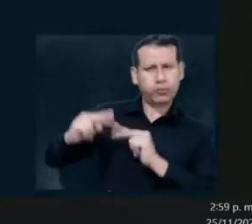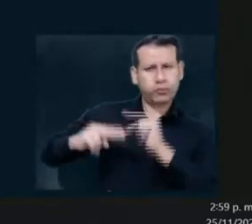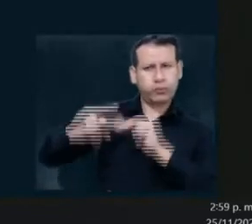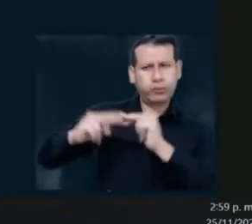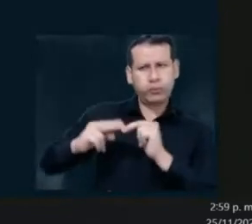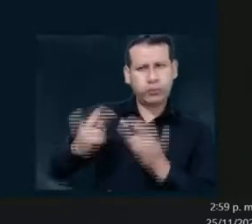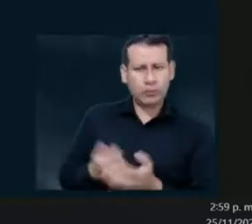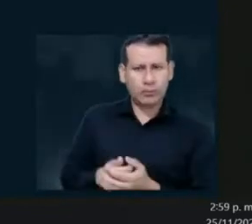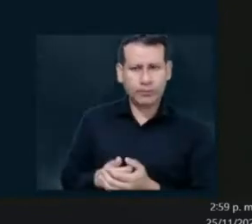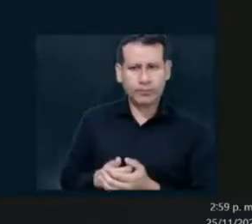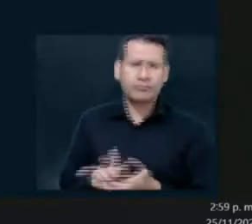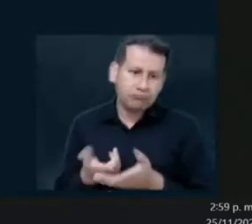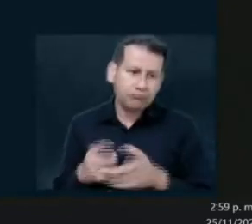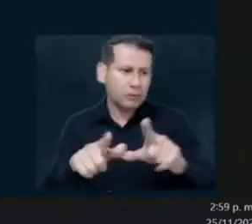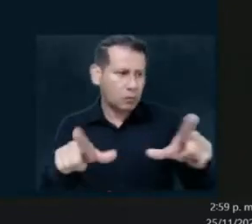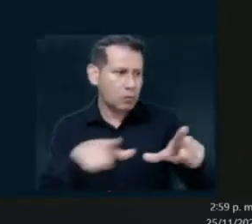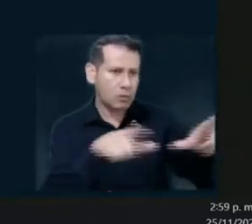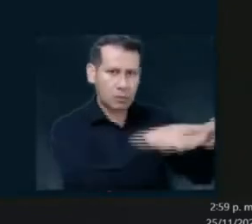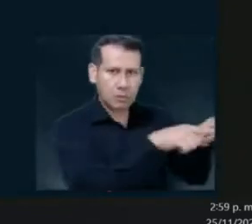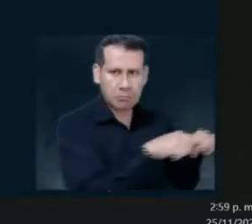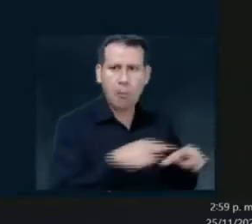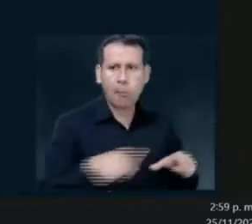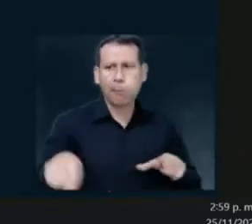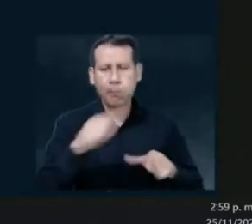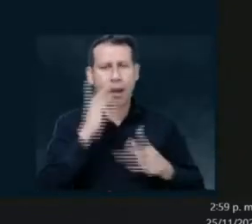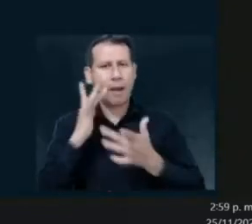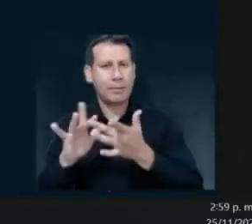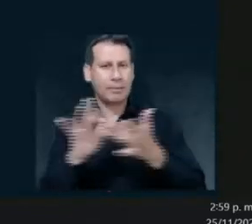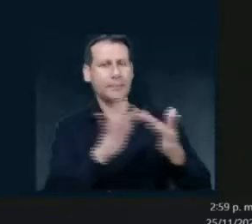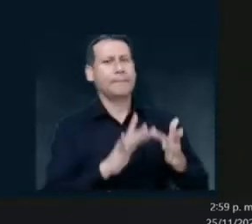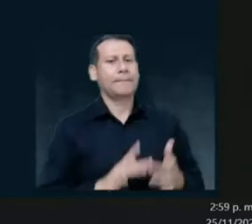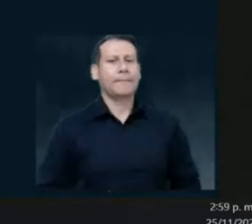in the places where there are several providers. And then